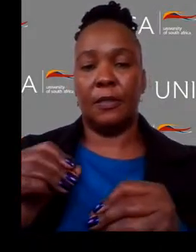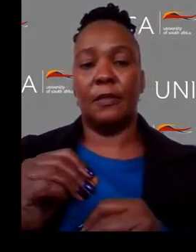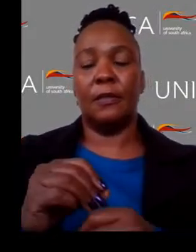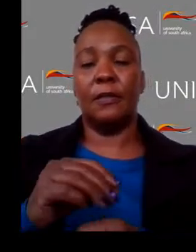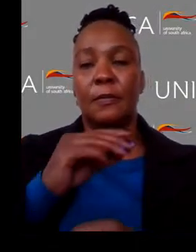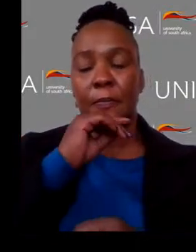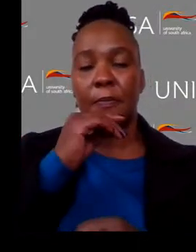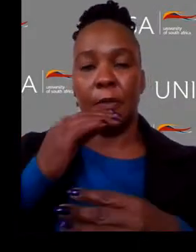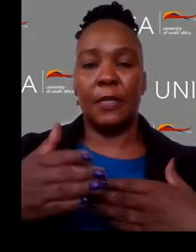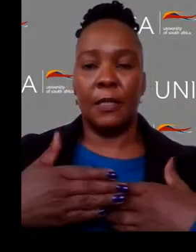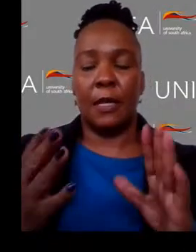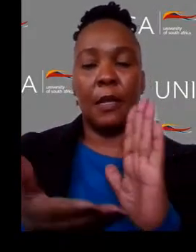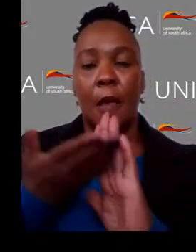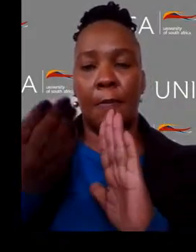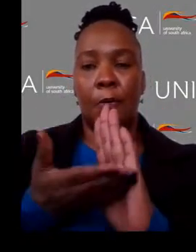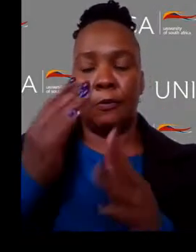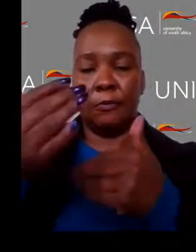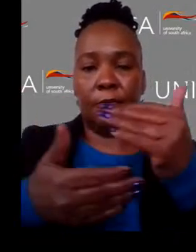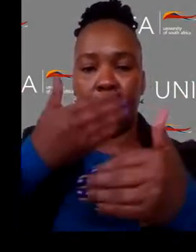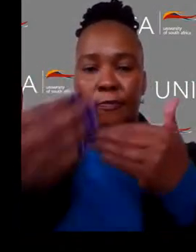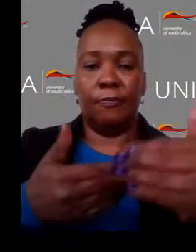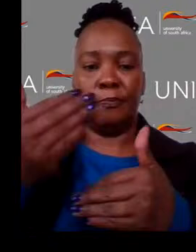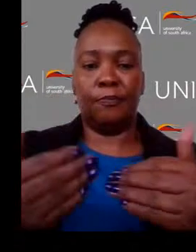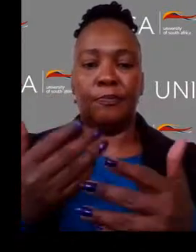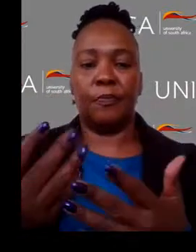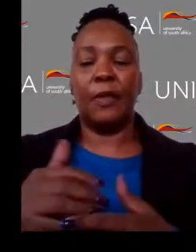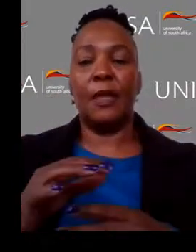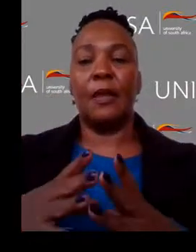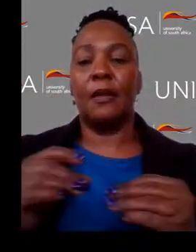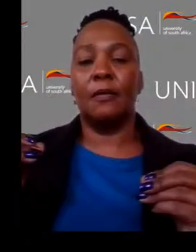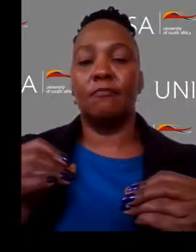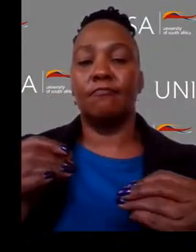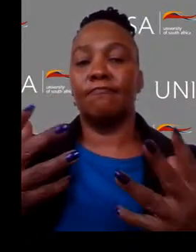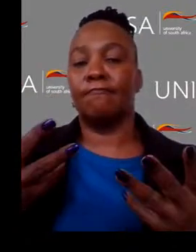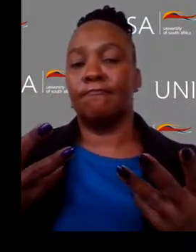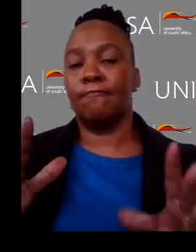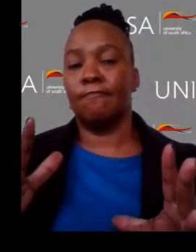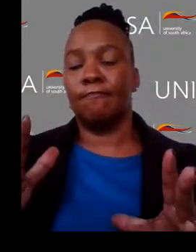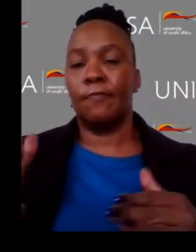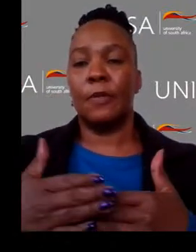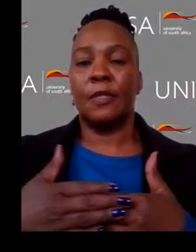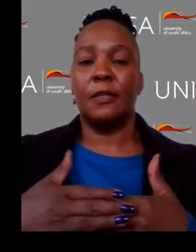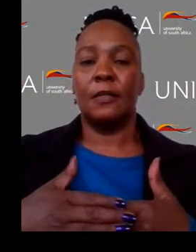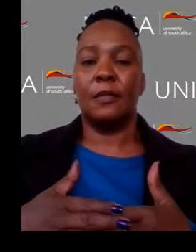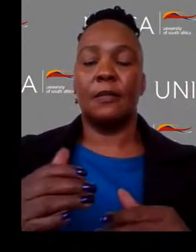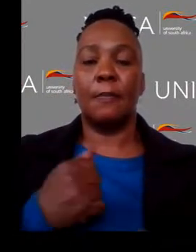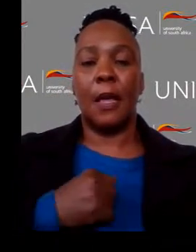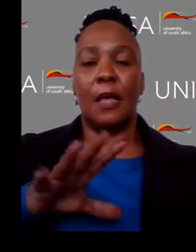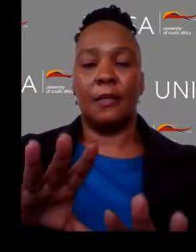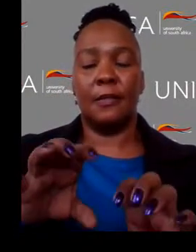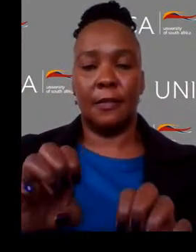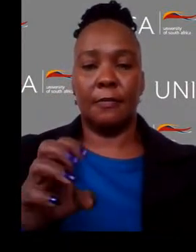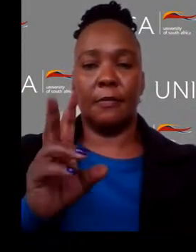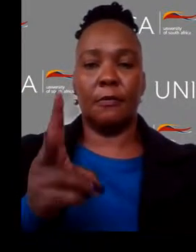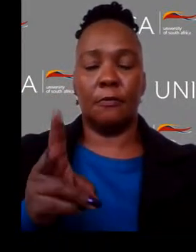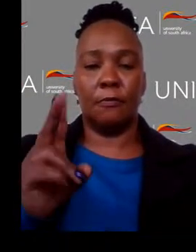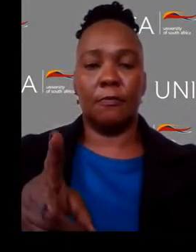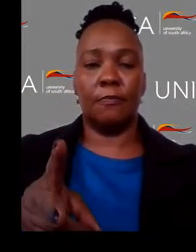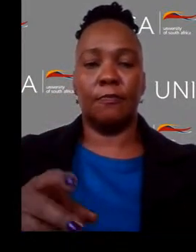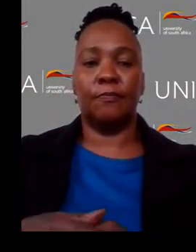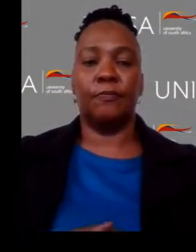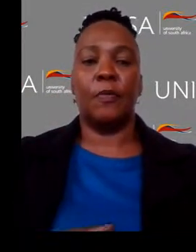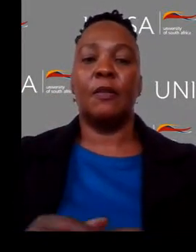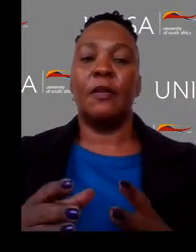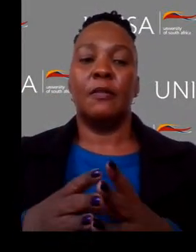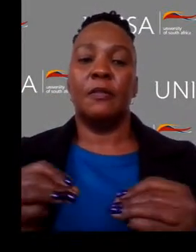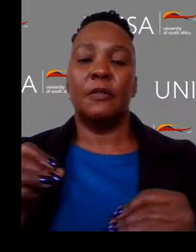upload process. You then afterwards, you just start it and submit on myExams as well. If you finish